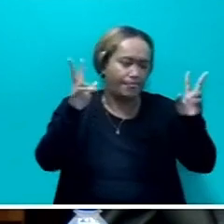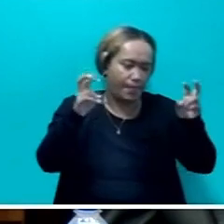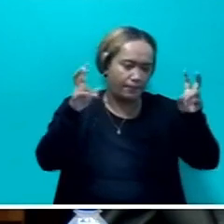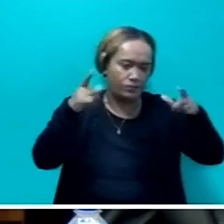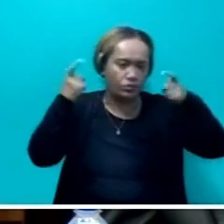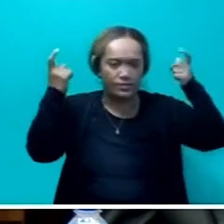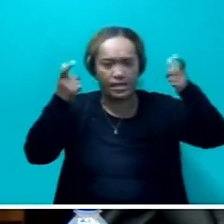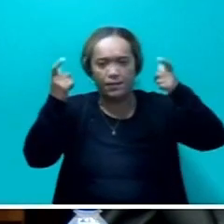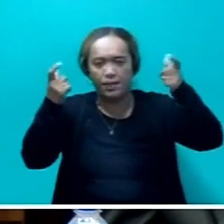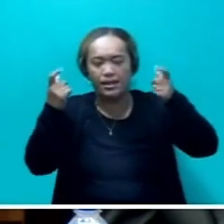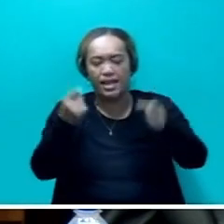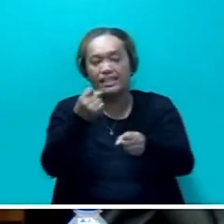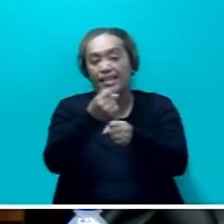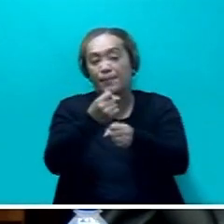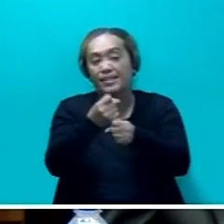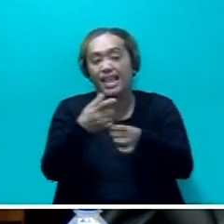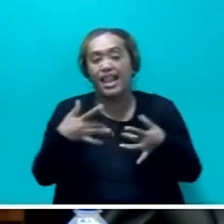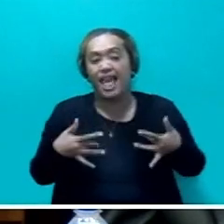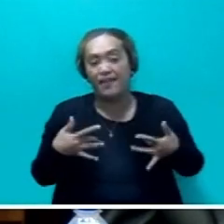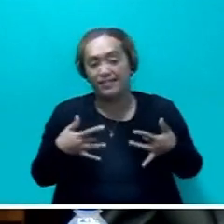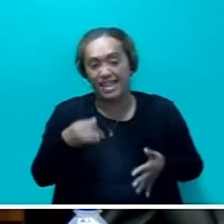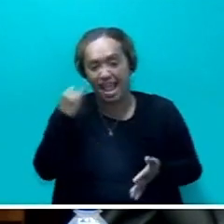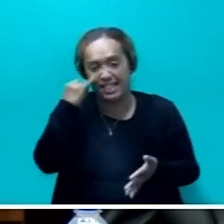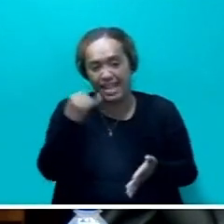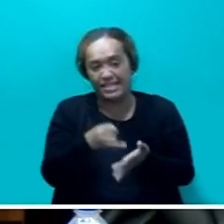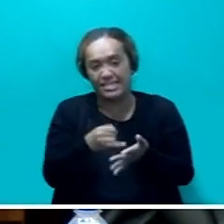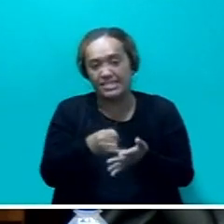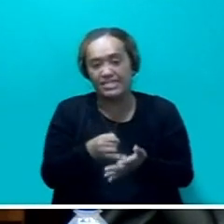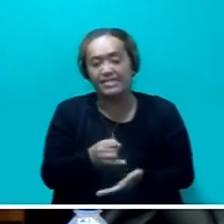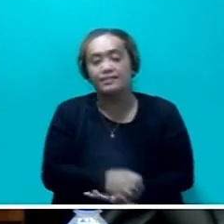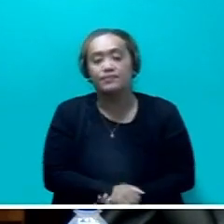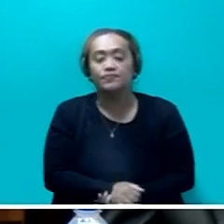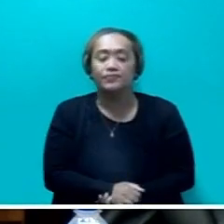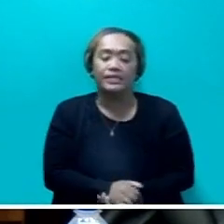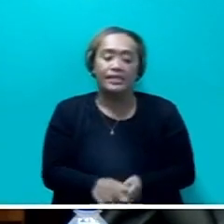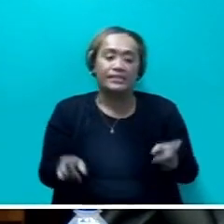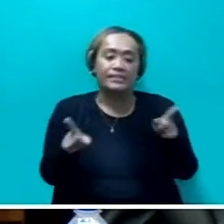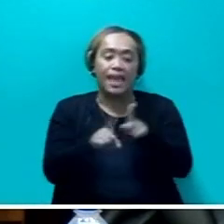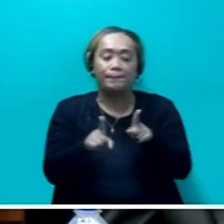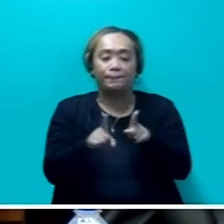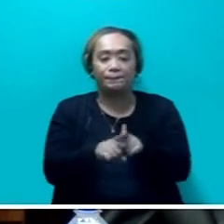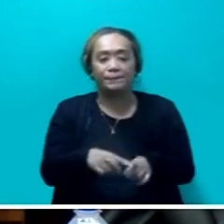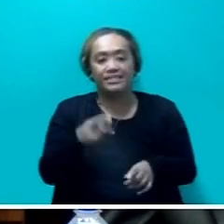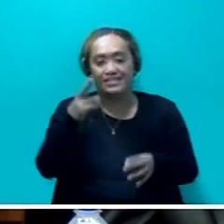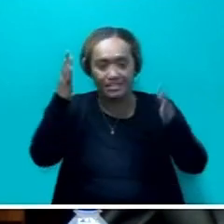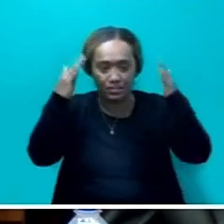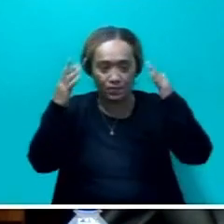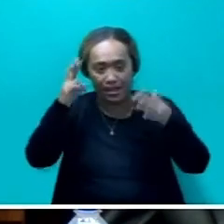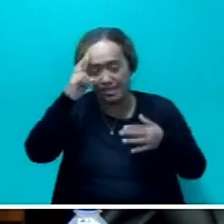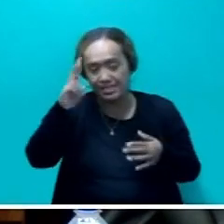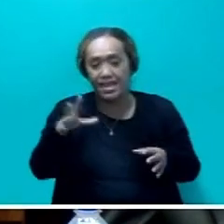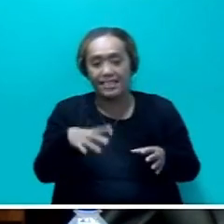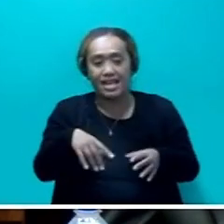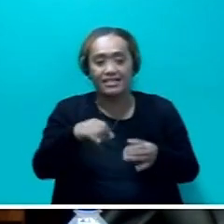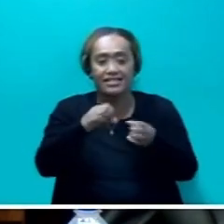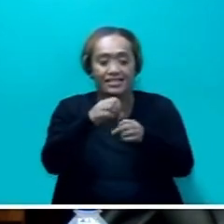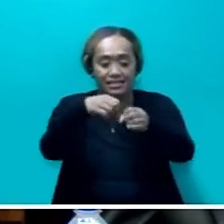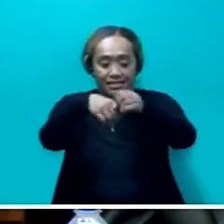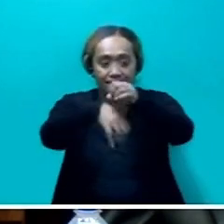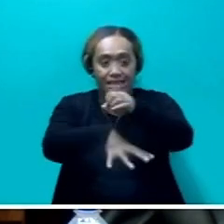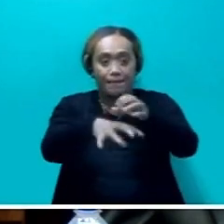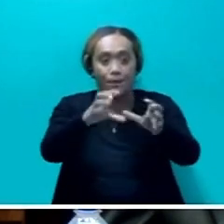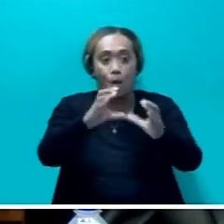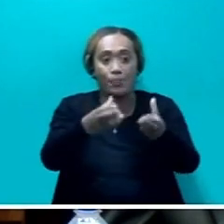celebrate Girmitia lives and identities. Mr. Speaker, the subcommittee on conference